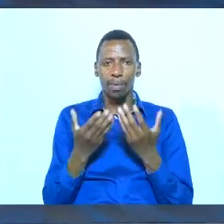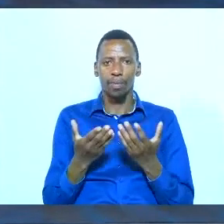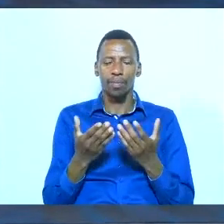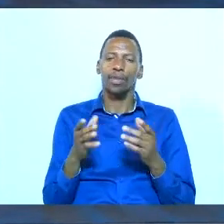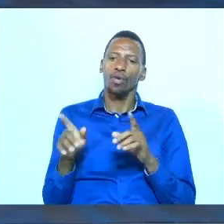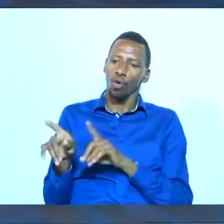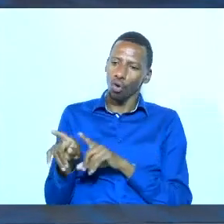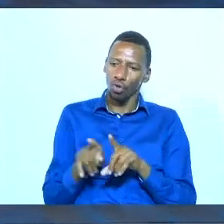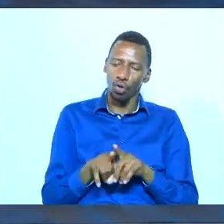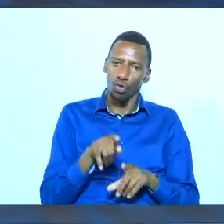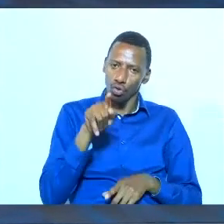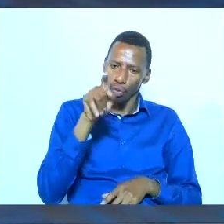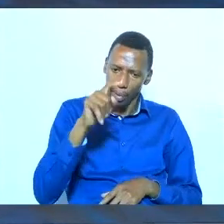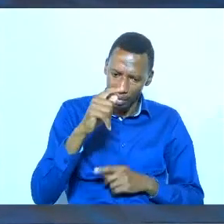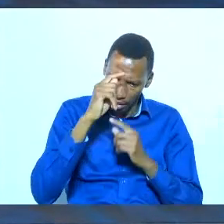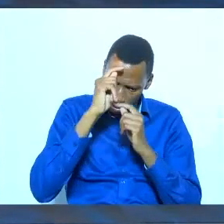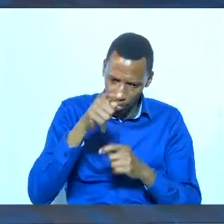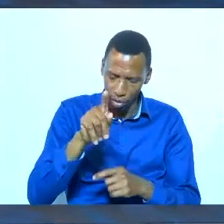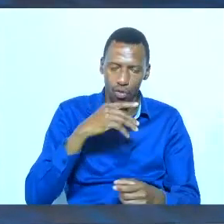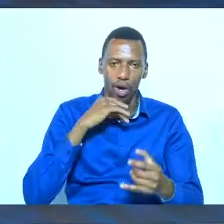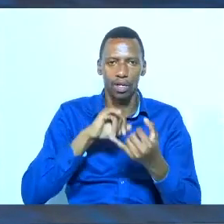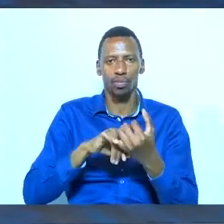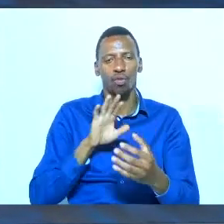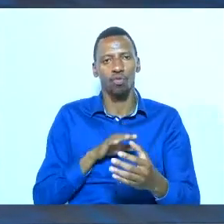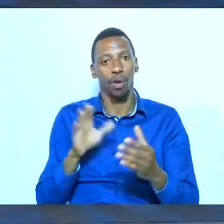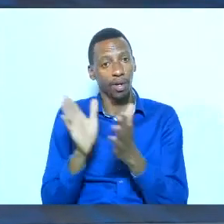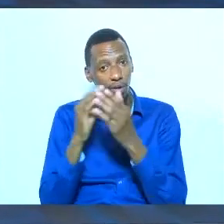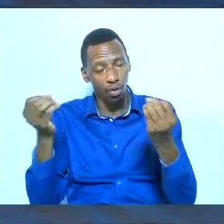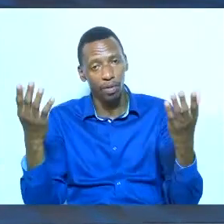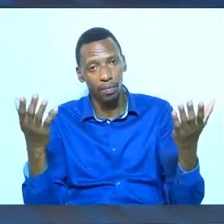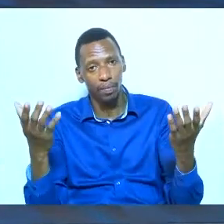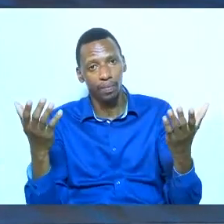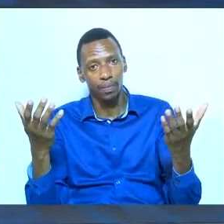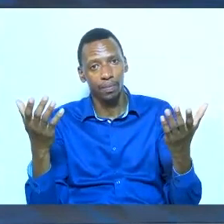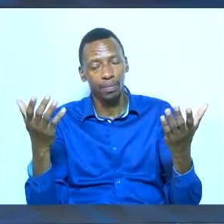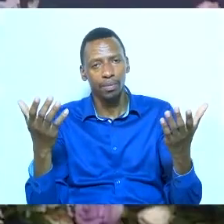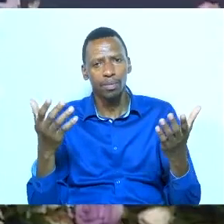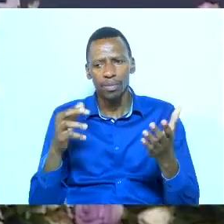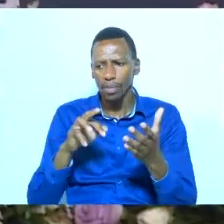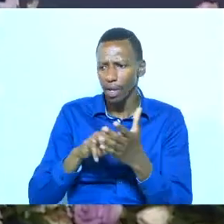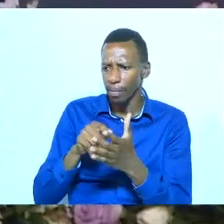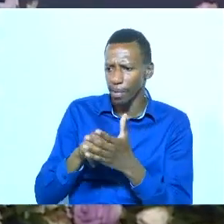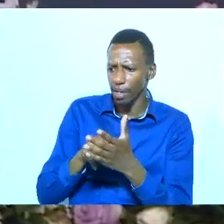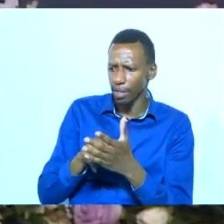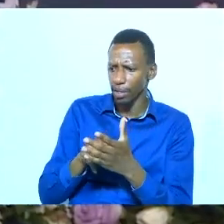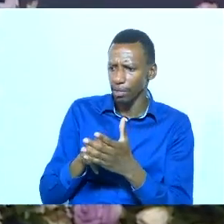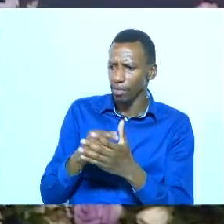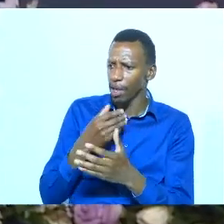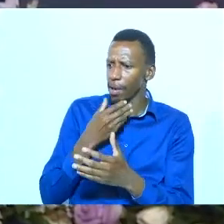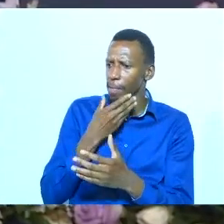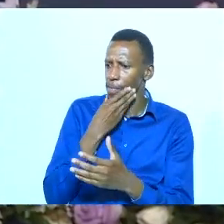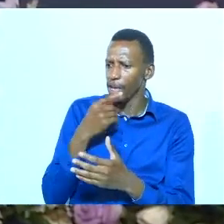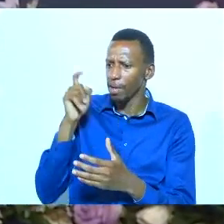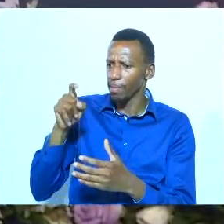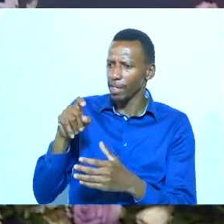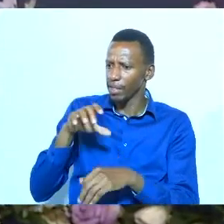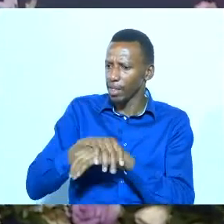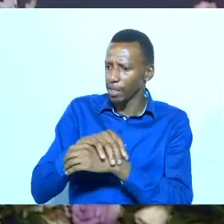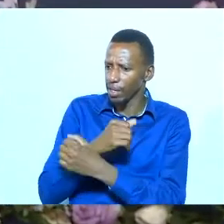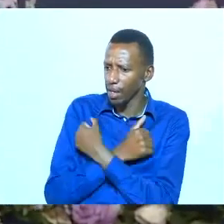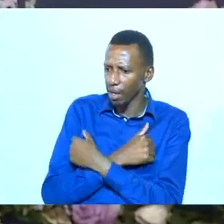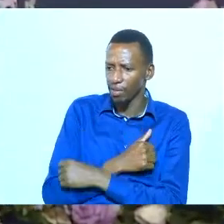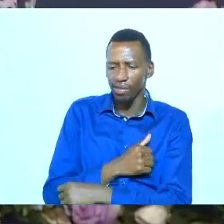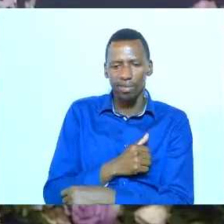respect your husband. Hallelujah. Does it mean that men don't need love? No, we